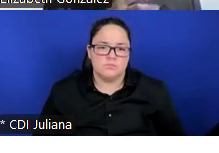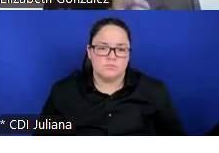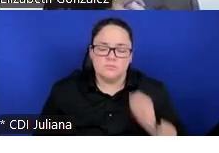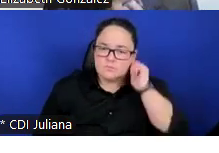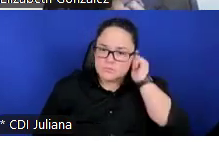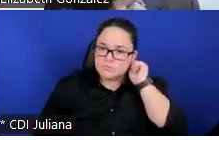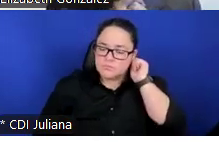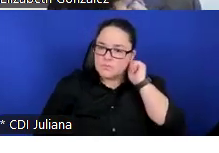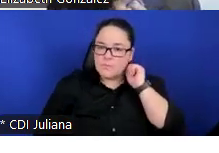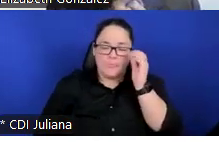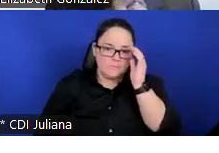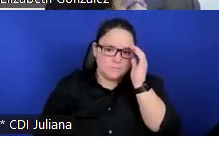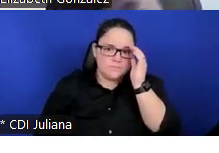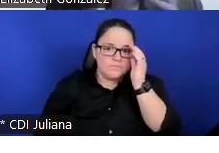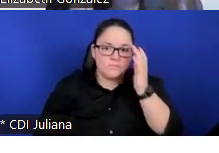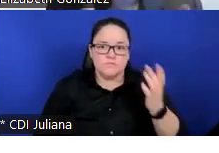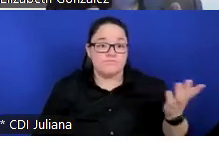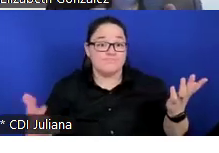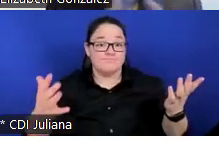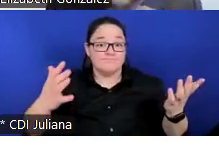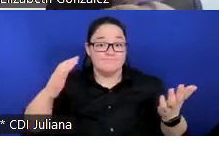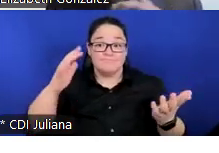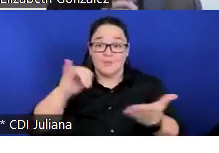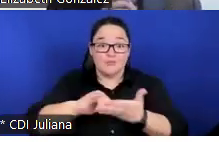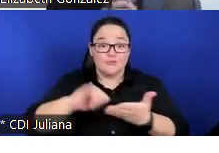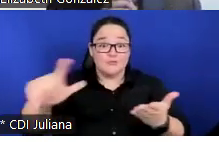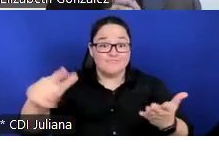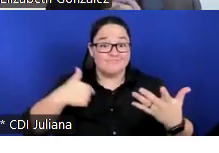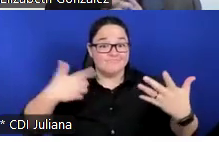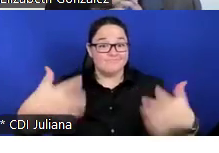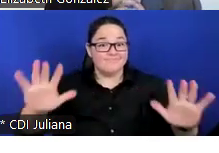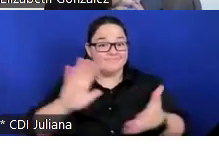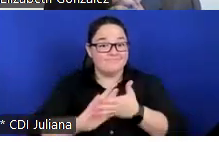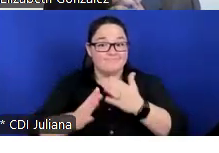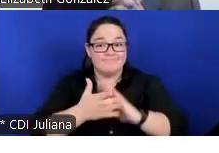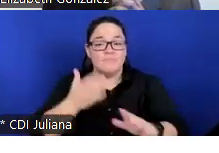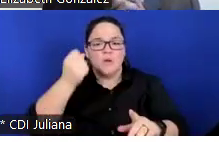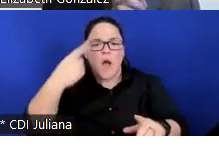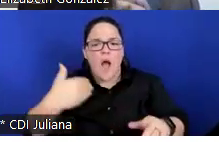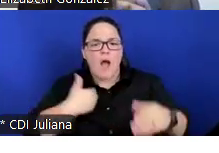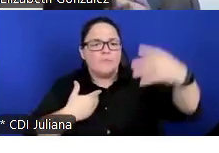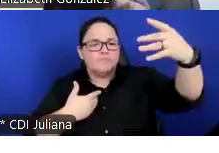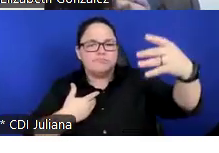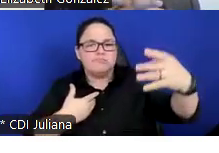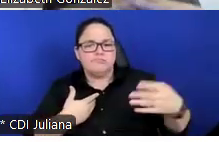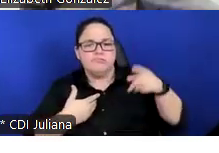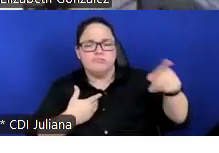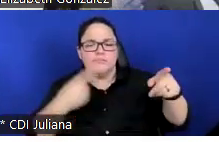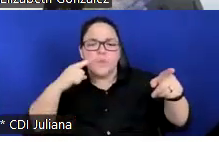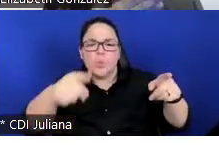And that's what I have for you today. Here are some additional resources that will help